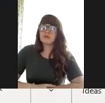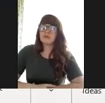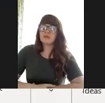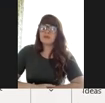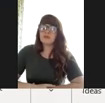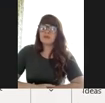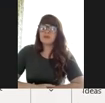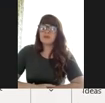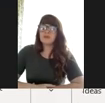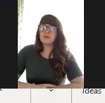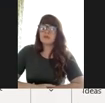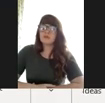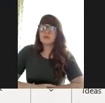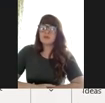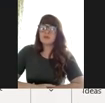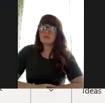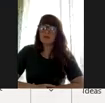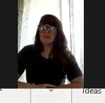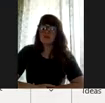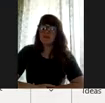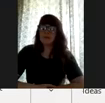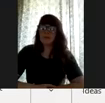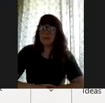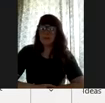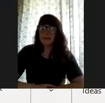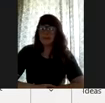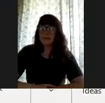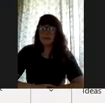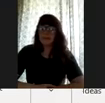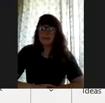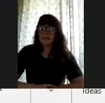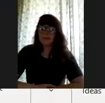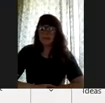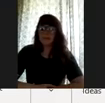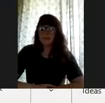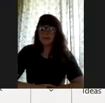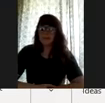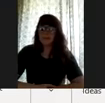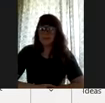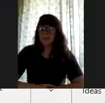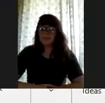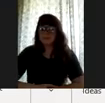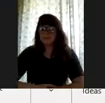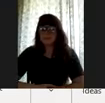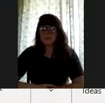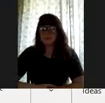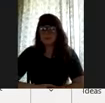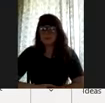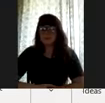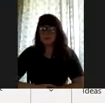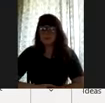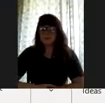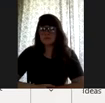I don't really know. There's a passage in Hebrews that puts it this way, and it basically says, therefore we can approach the throne of grace with